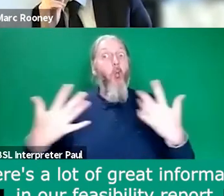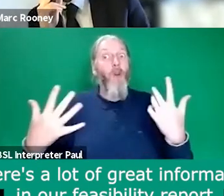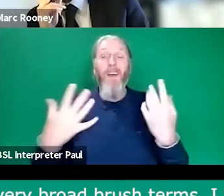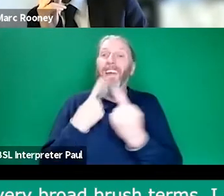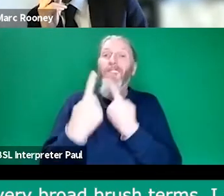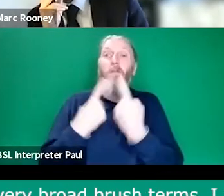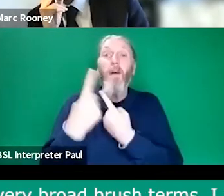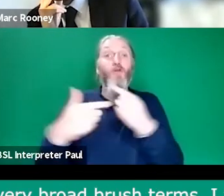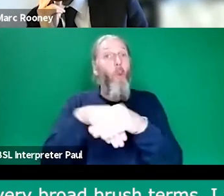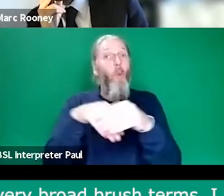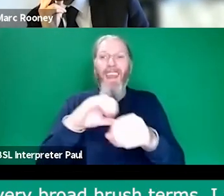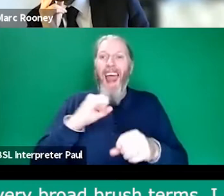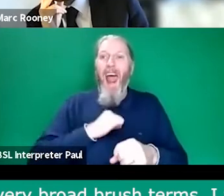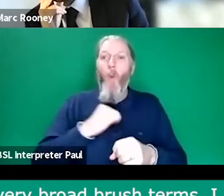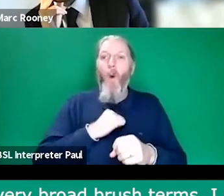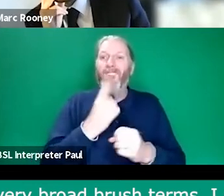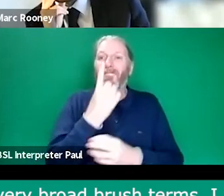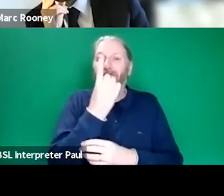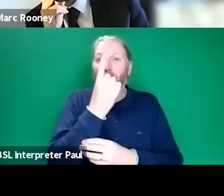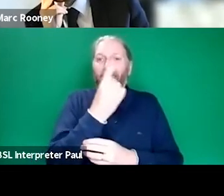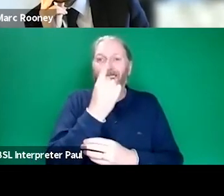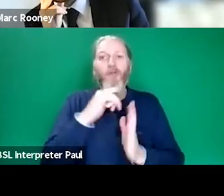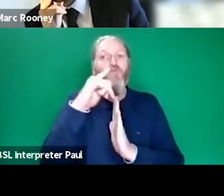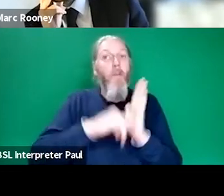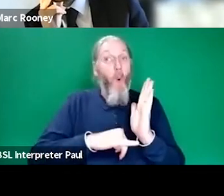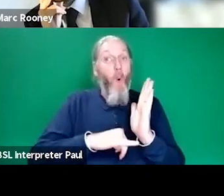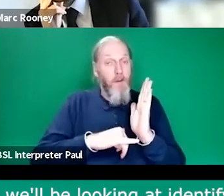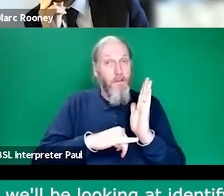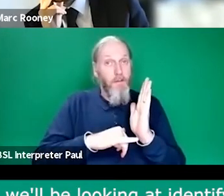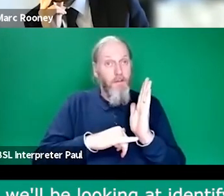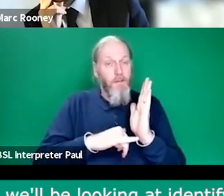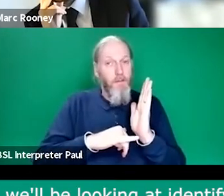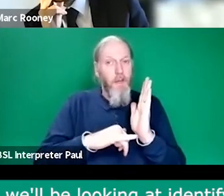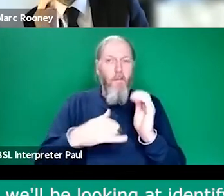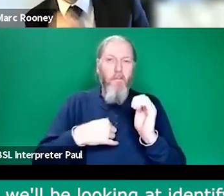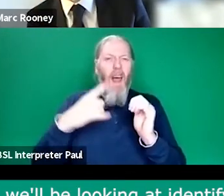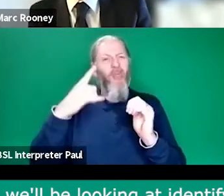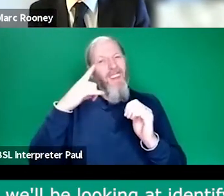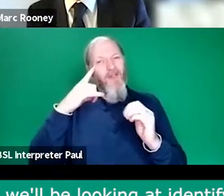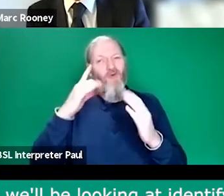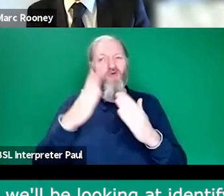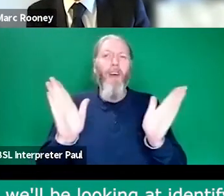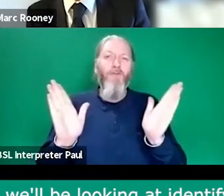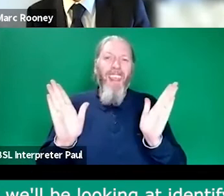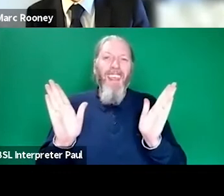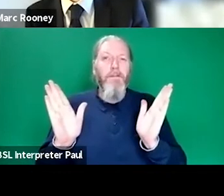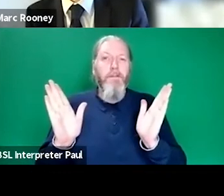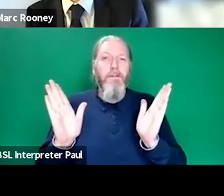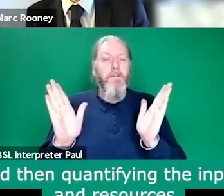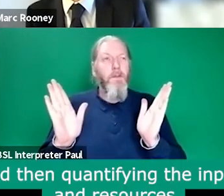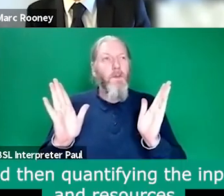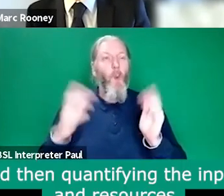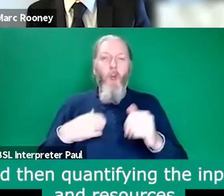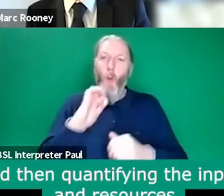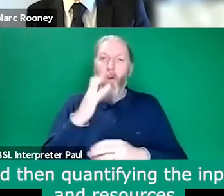feasibility report, just very broad brush terms, I think. So we'll be looking at identifying